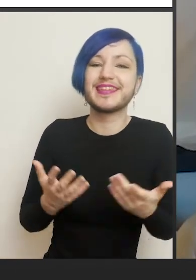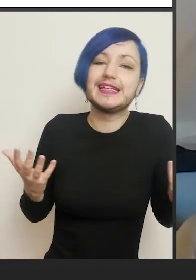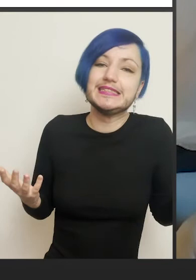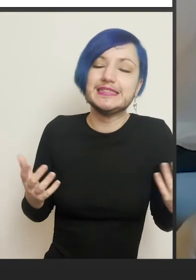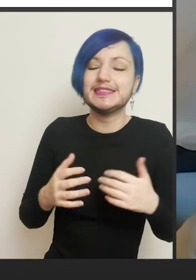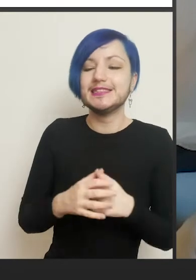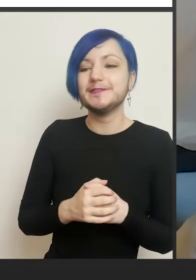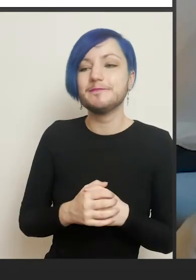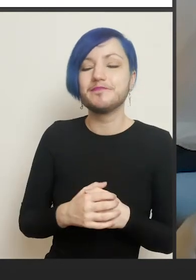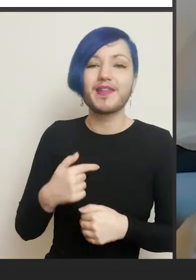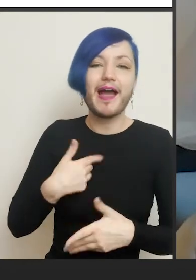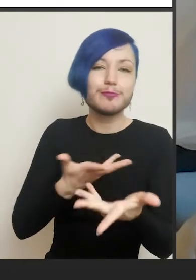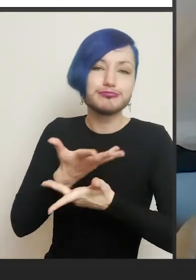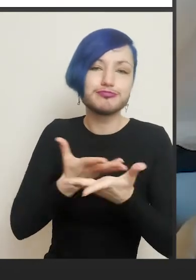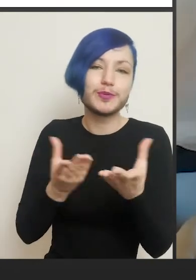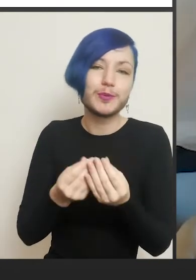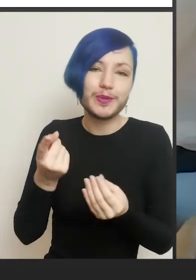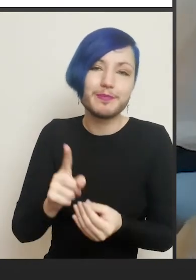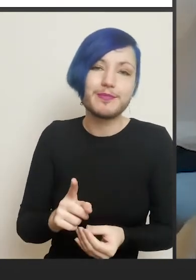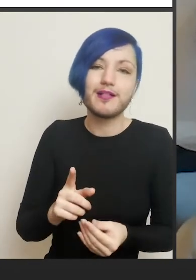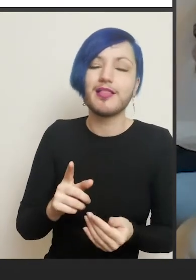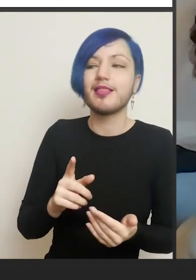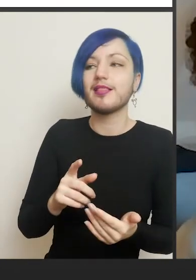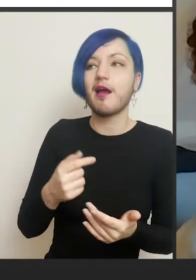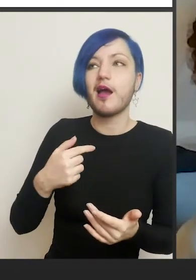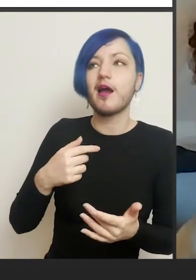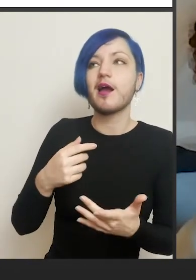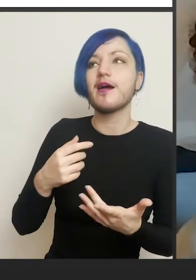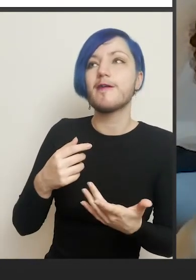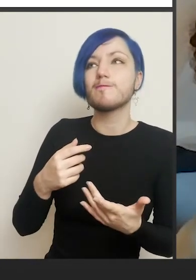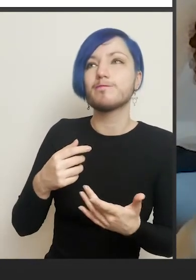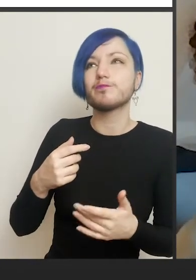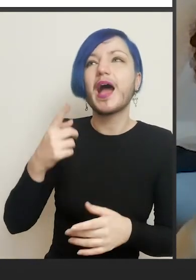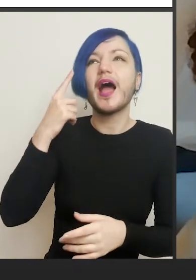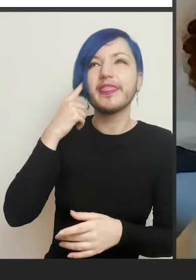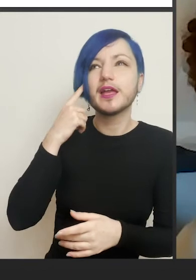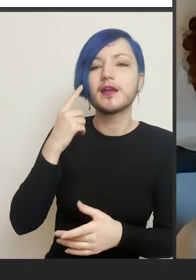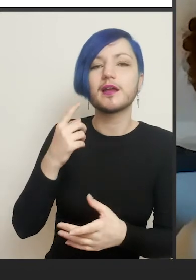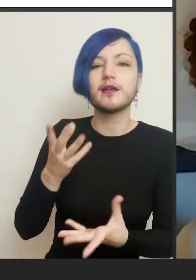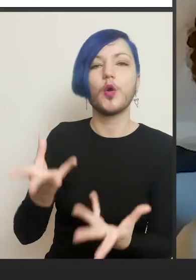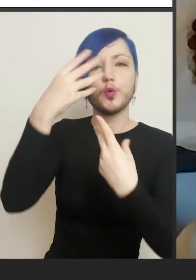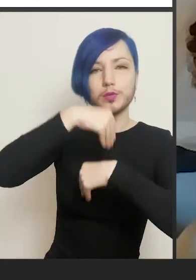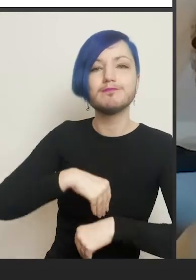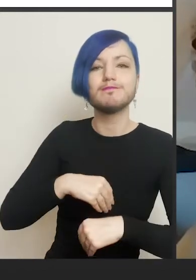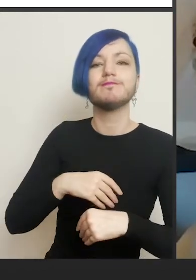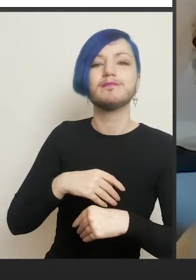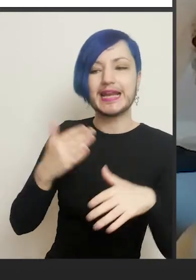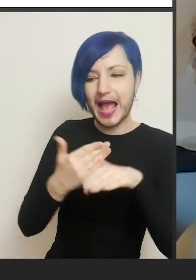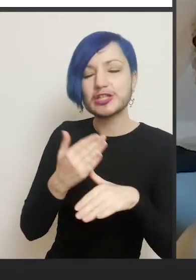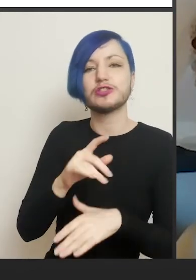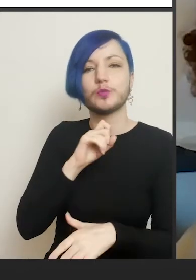I speak to people about these things who I think will listen and do things, and you have a record